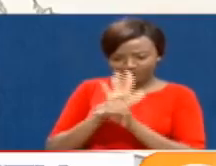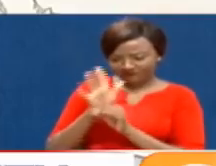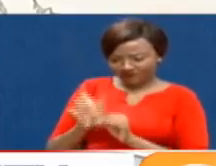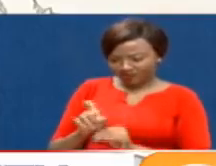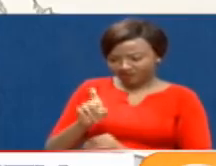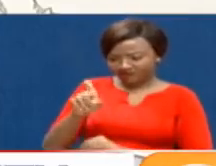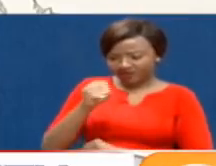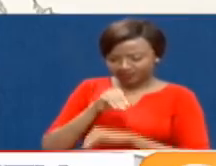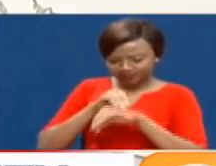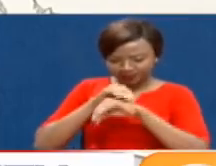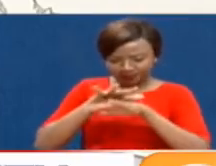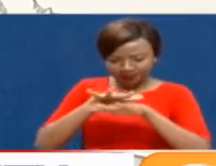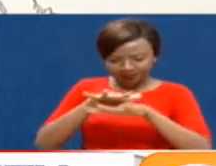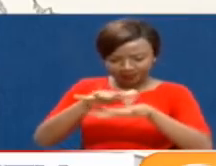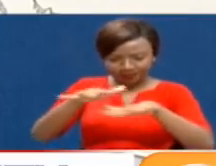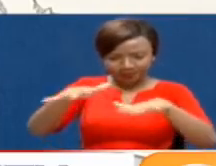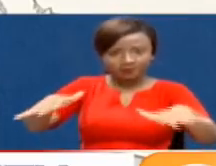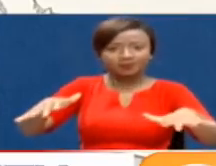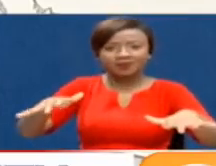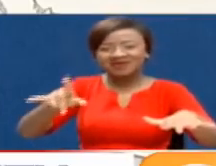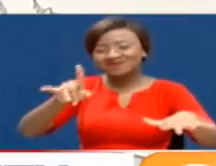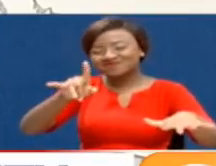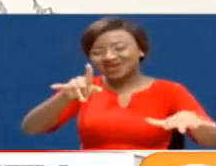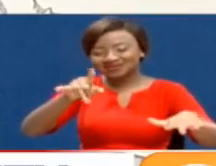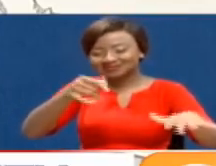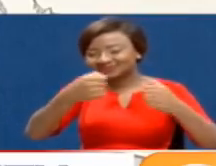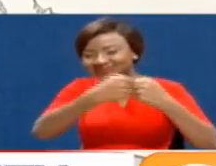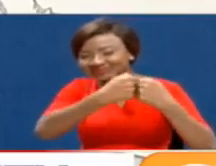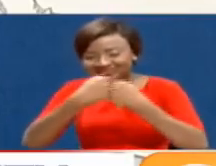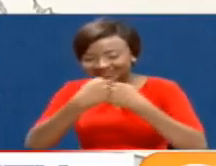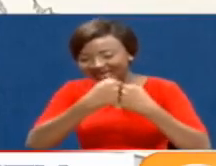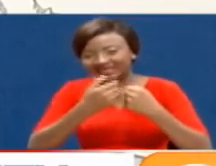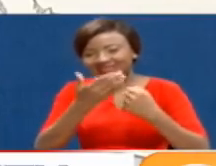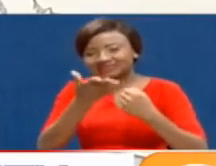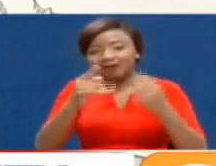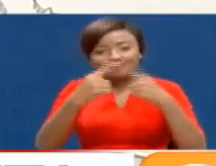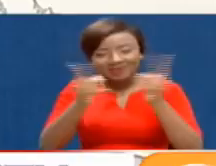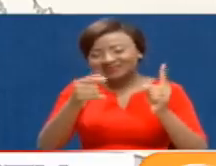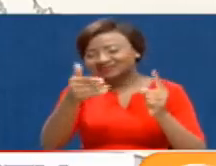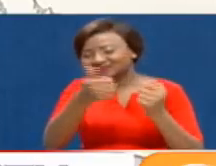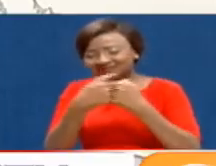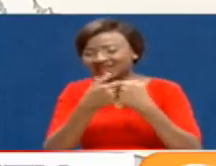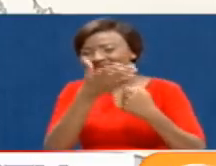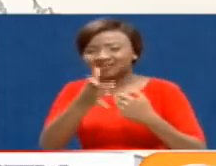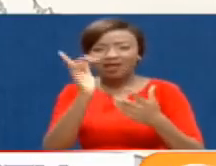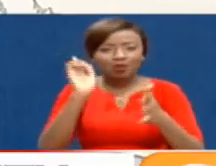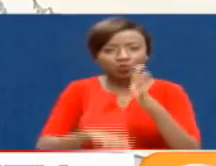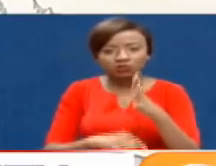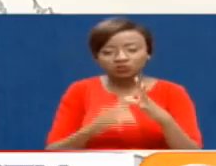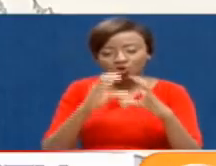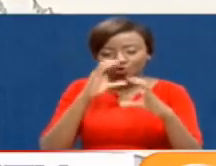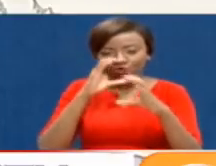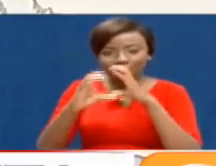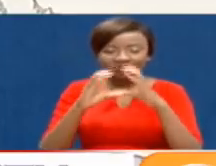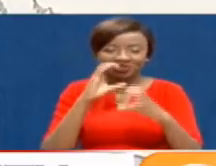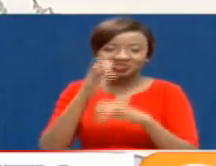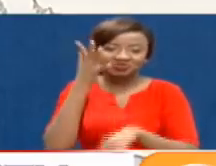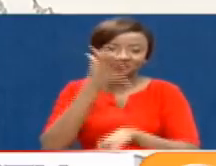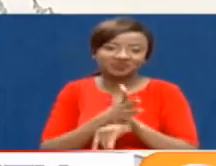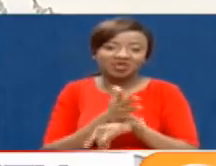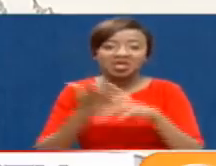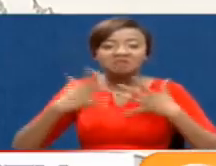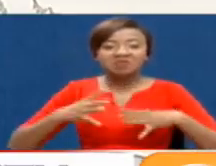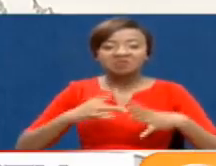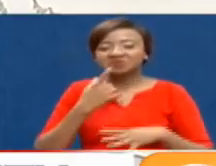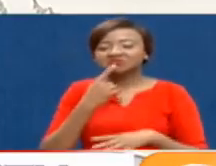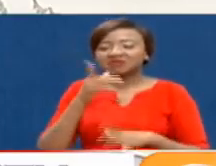world, there's also an issue of misinformation also having a viral effect as well. People are calling it an